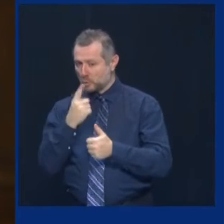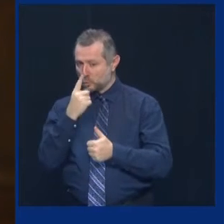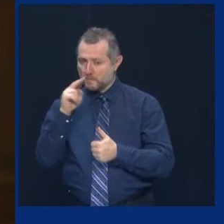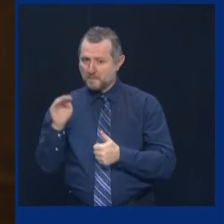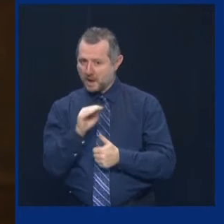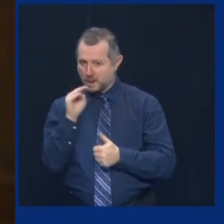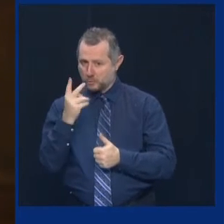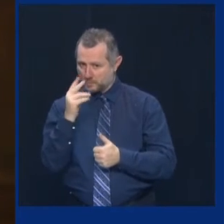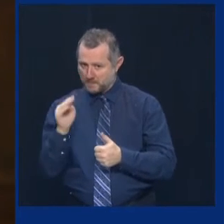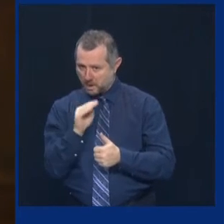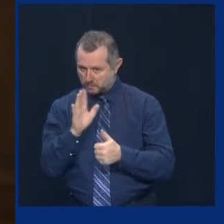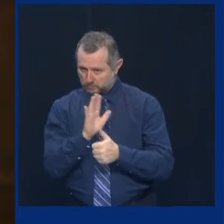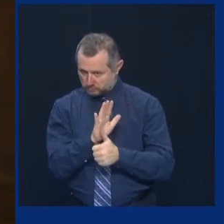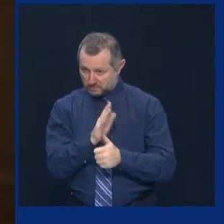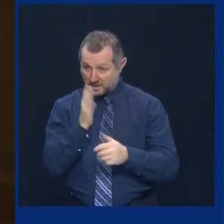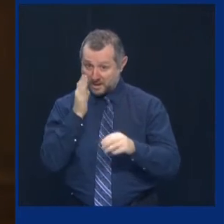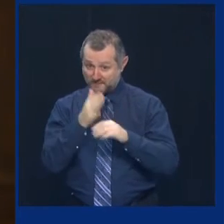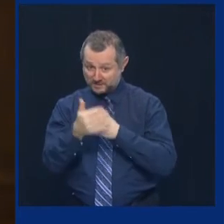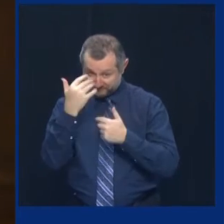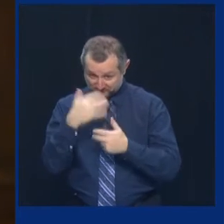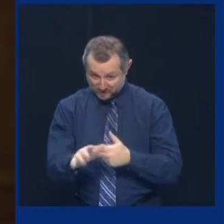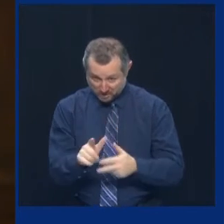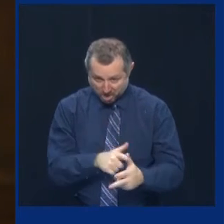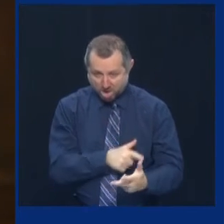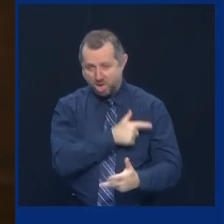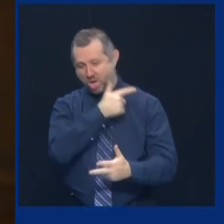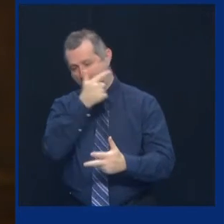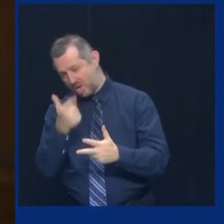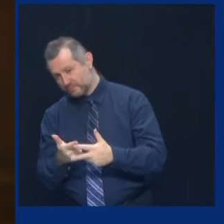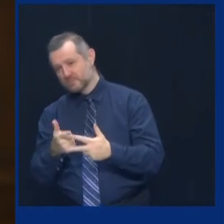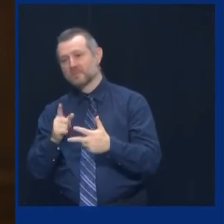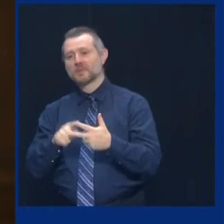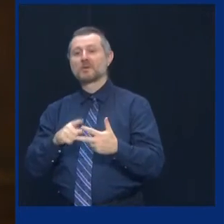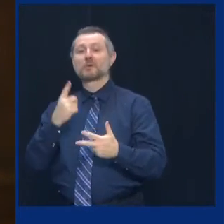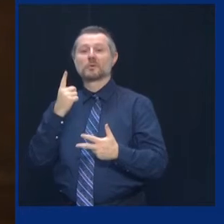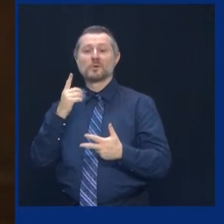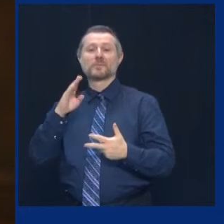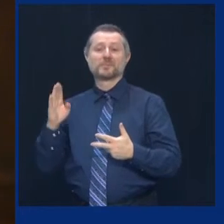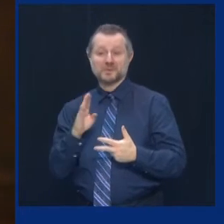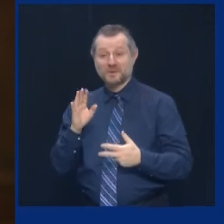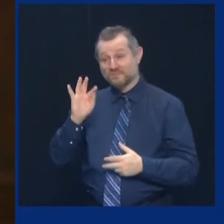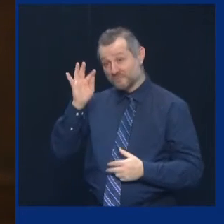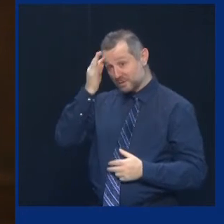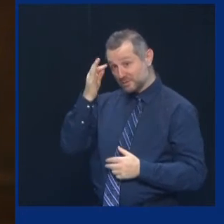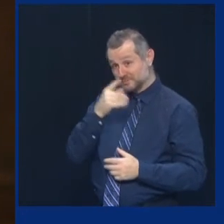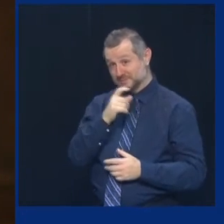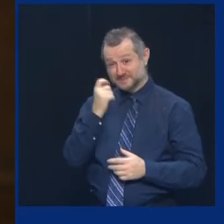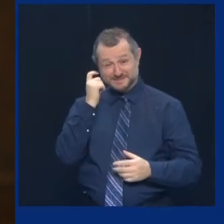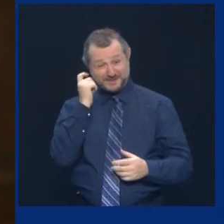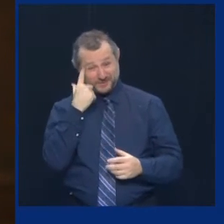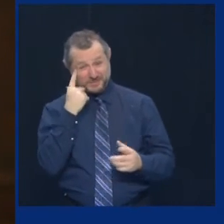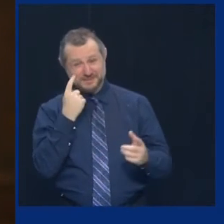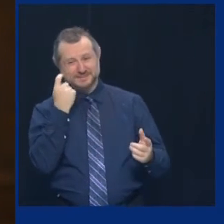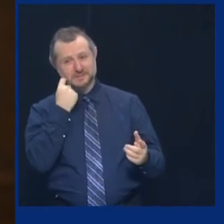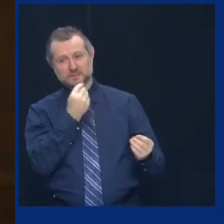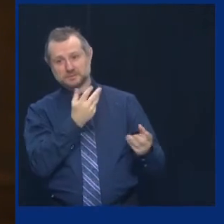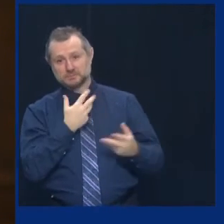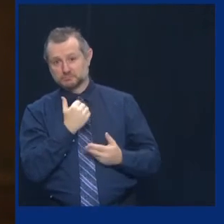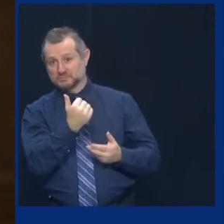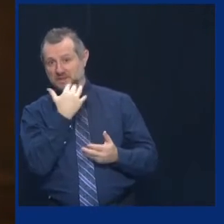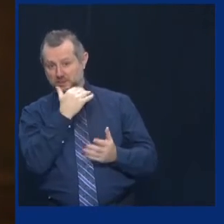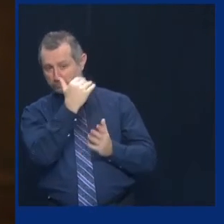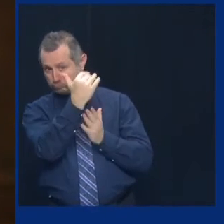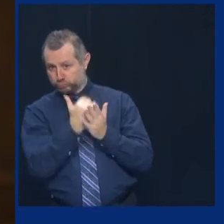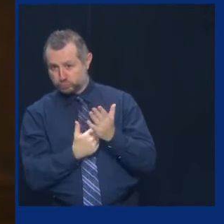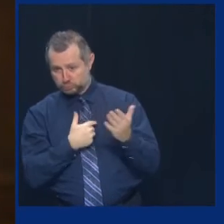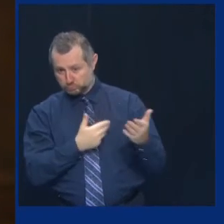to the next category, the federal government just over the weekend, yesterday, gave some guidance on 75